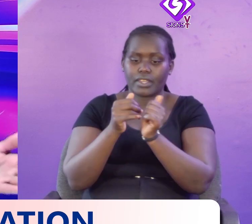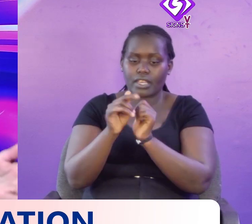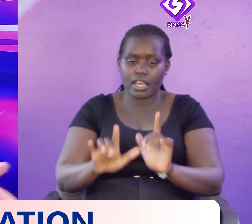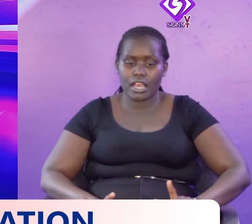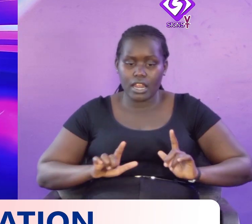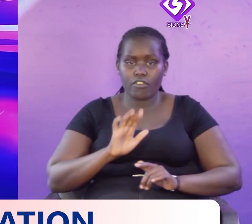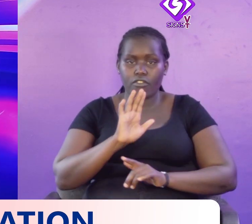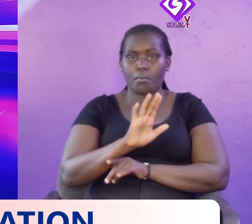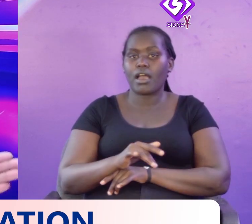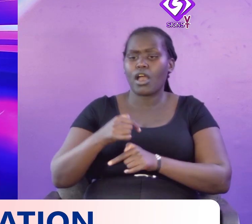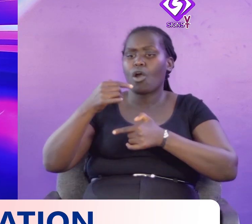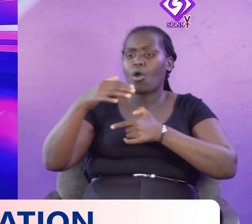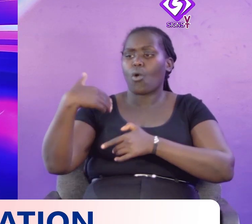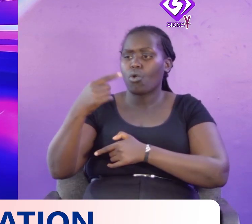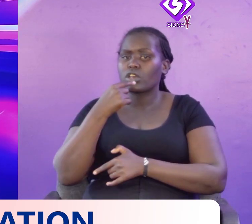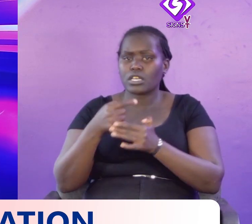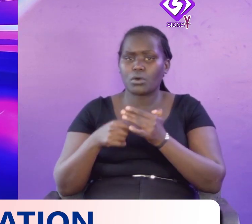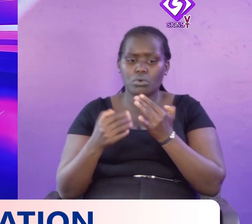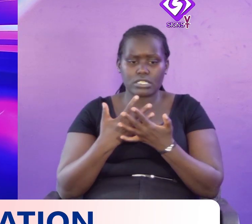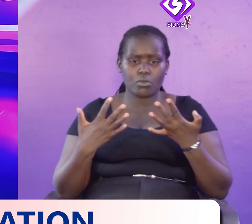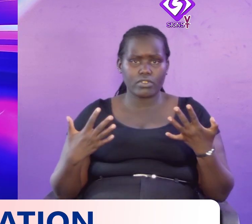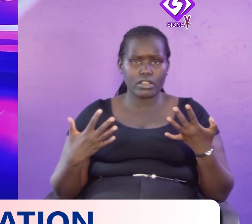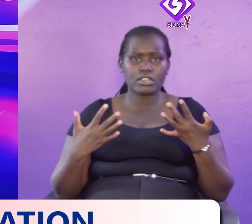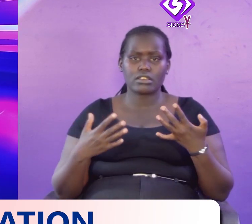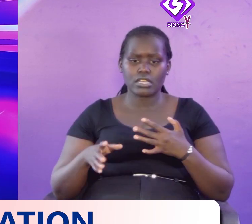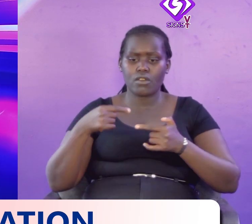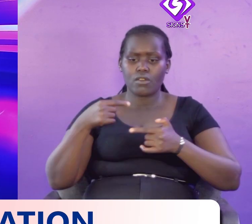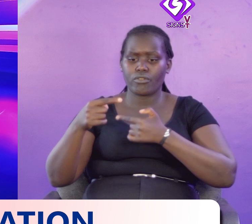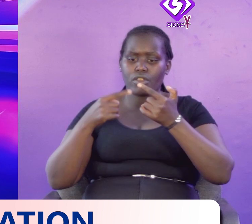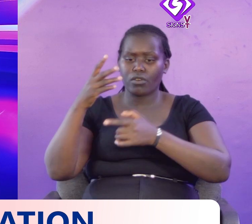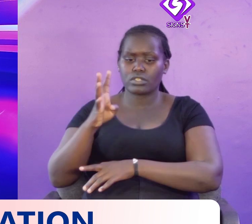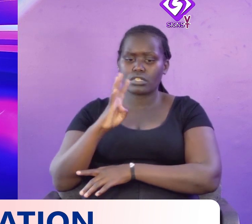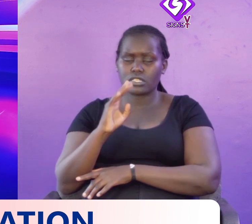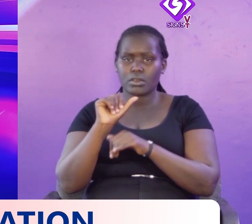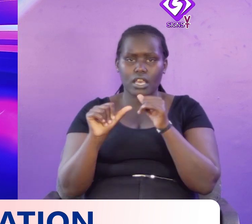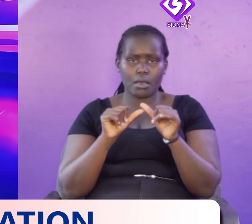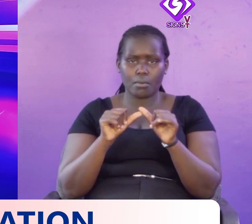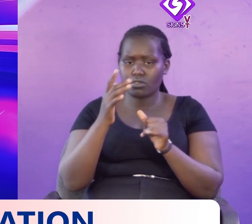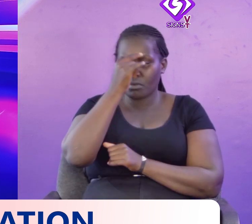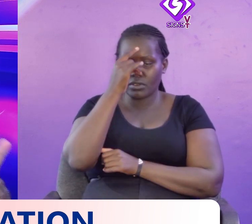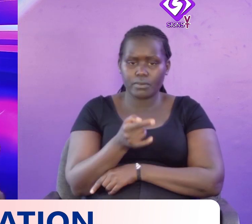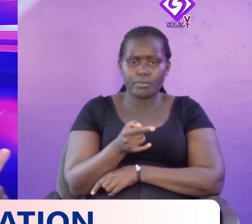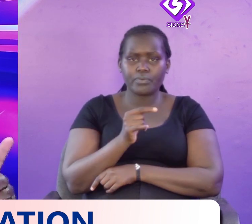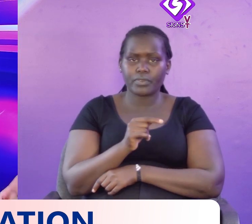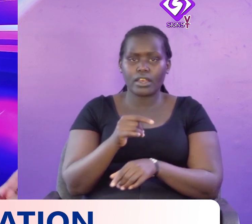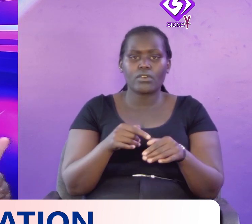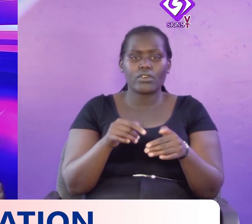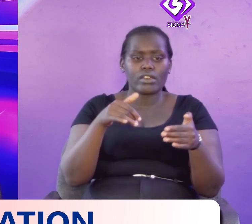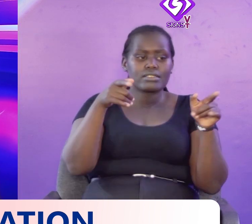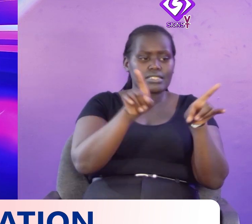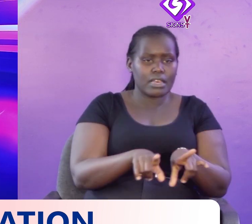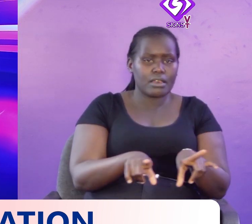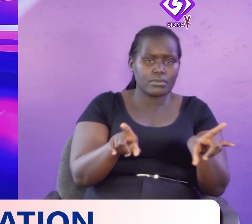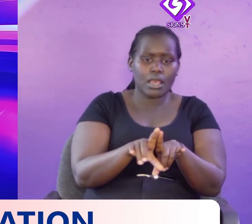I keep saying, and some of these things I think that I'll keep talking about them because they get me to the same point